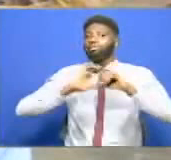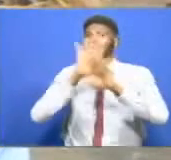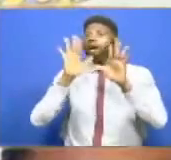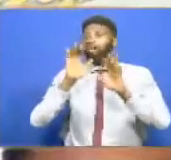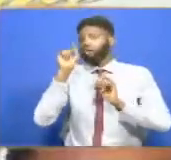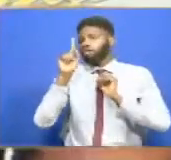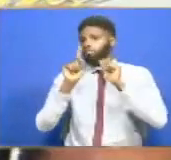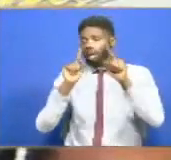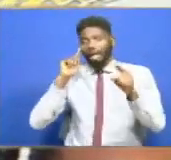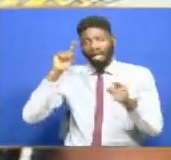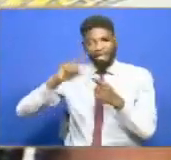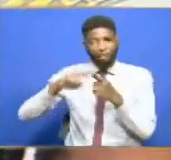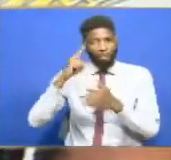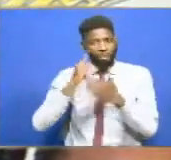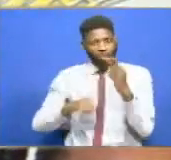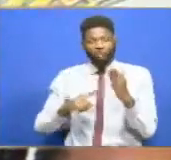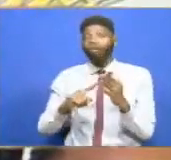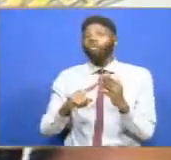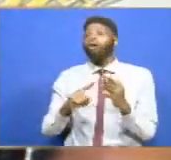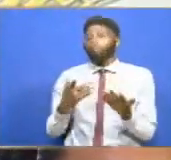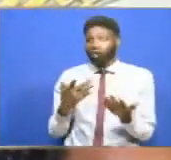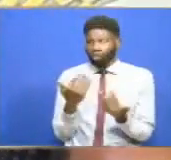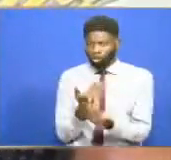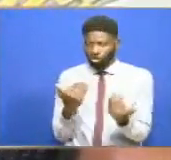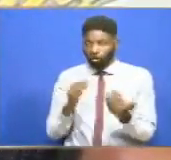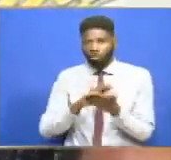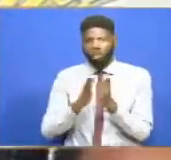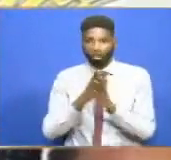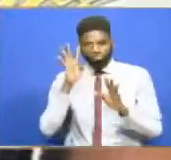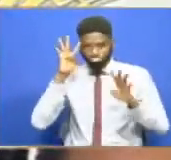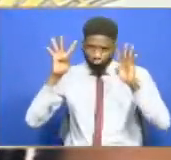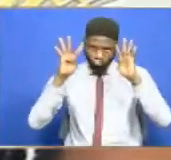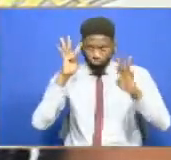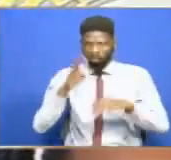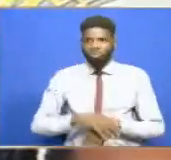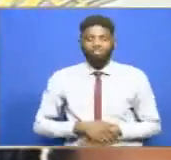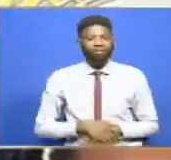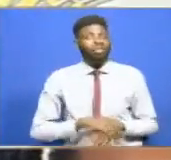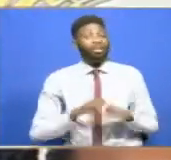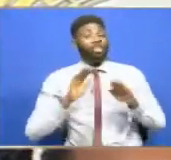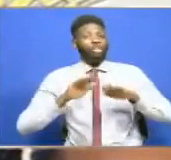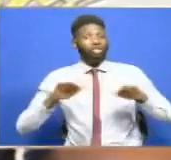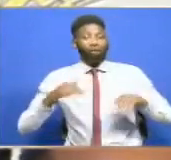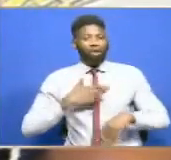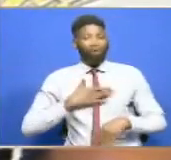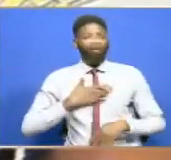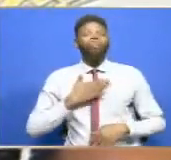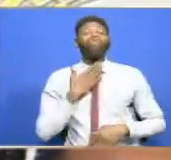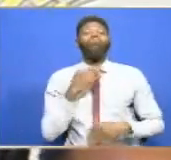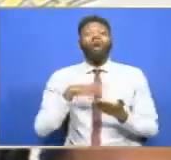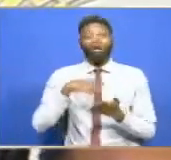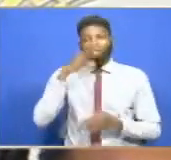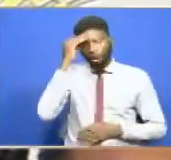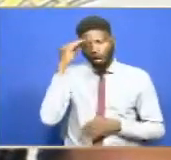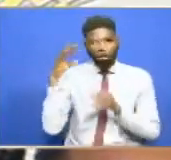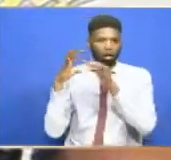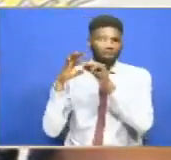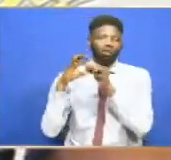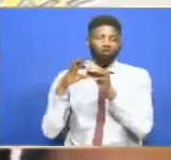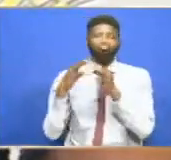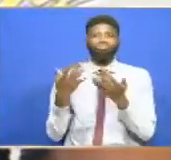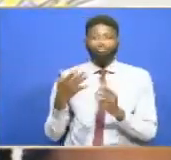people. Our children want to learn their heritage. Yeah. Our children want to get to understand what is happening around